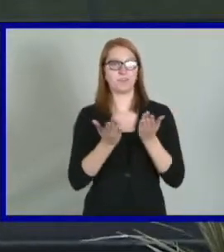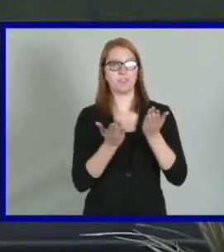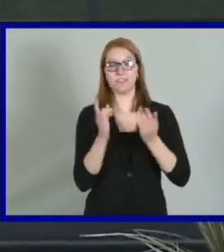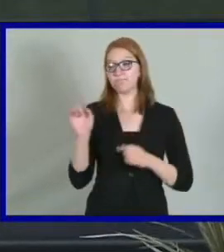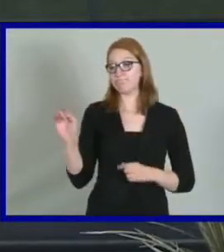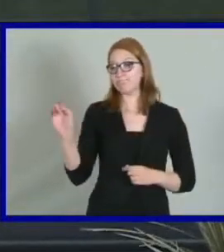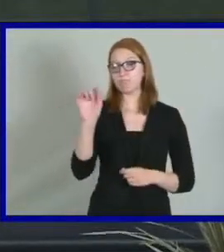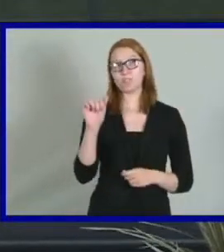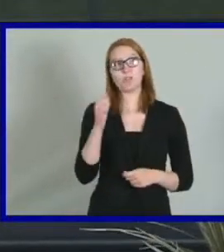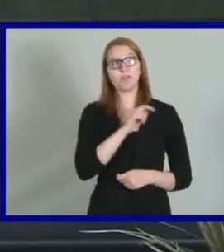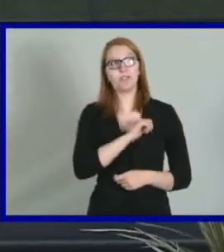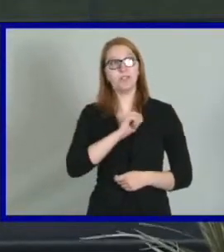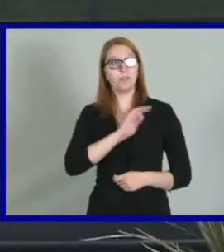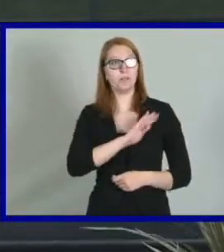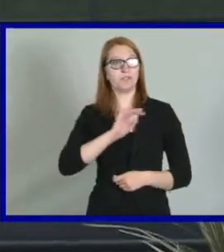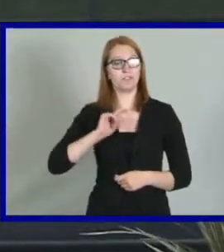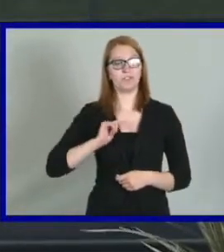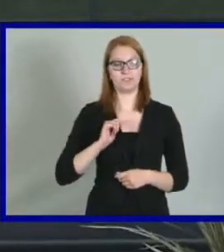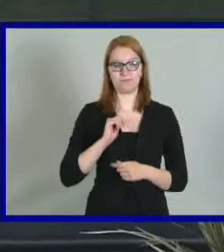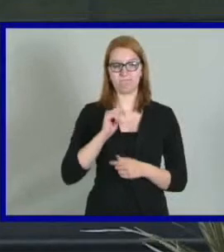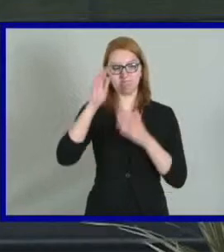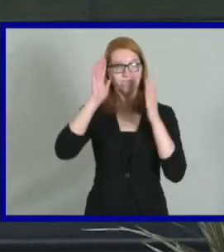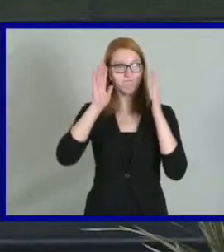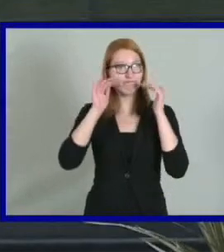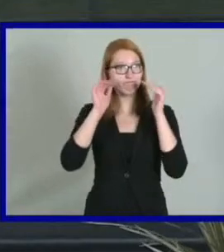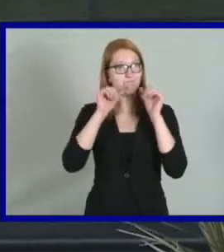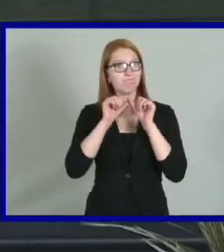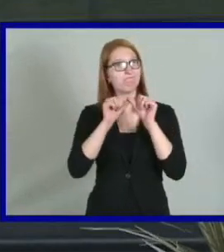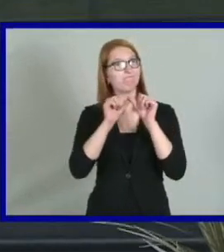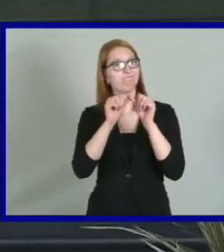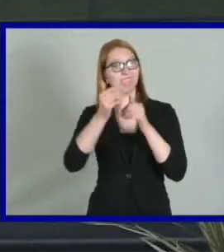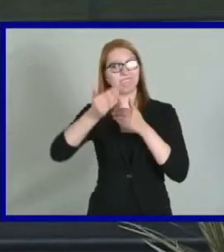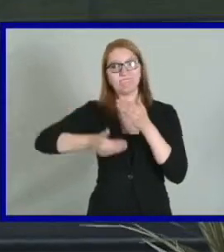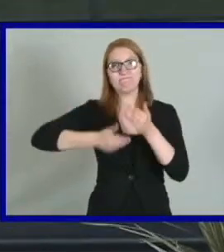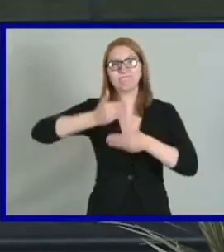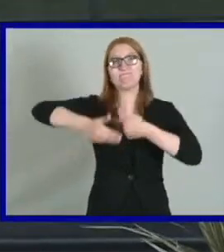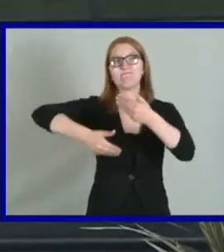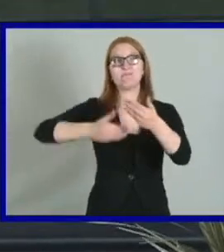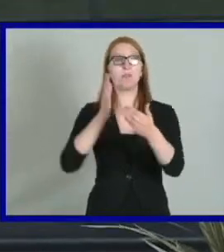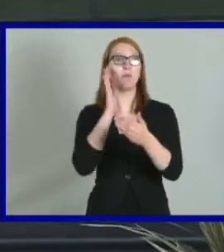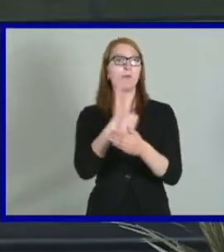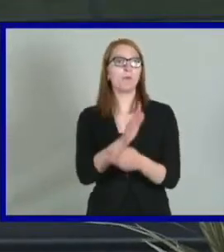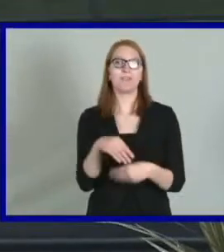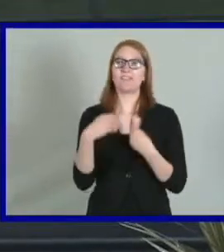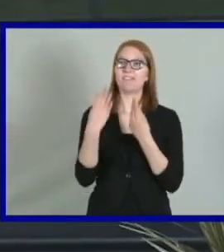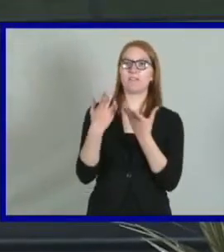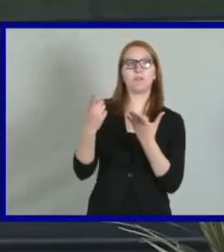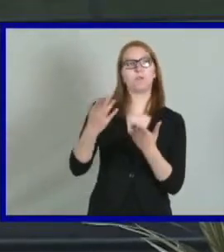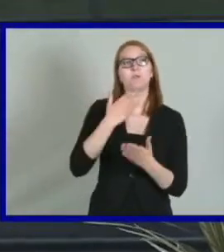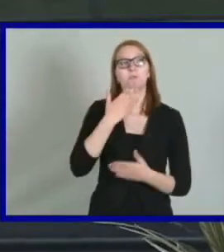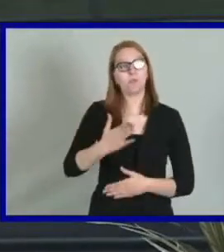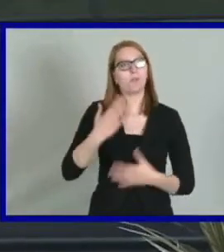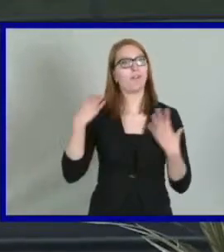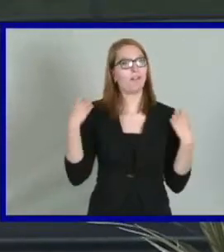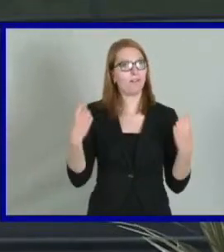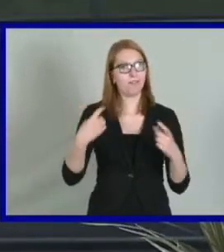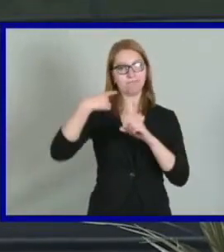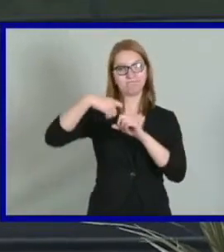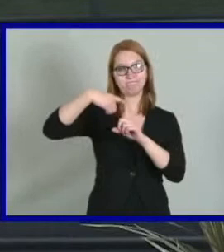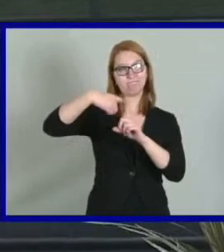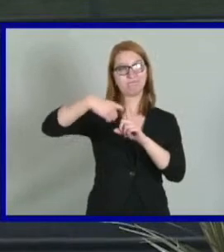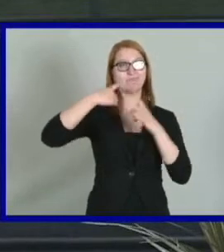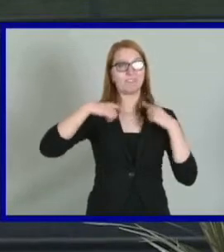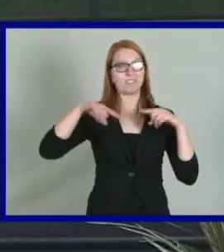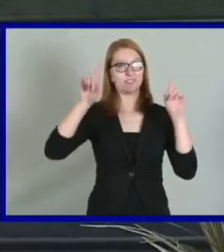I hope that the continued journey awaiting you will be filled with good health, good fortune, and much success, and